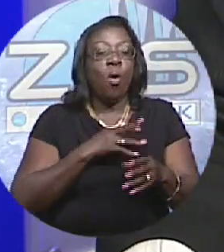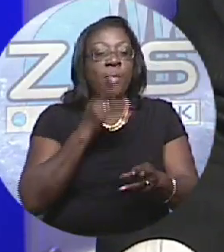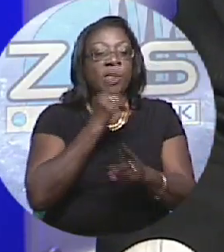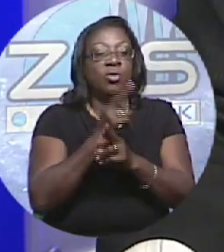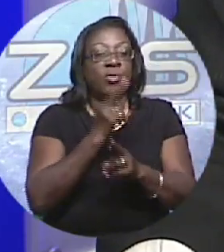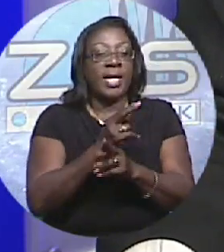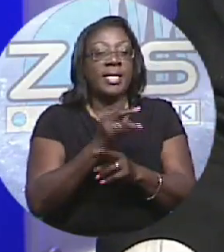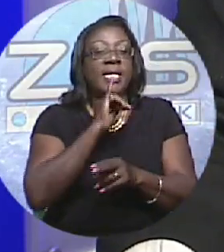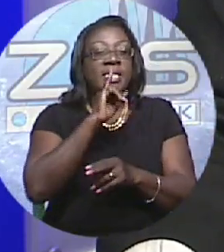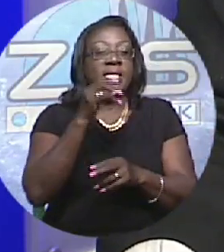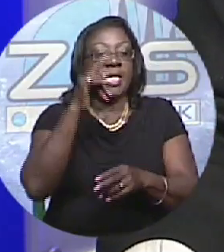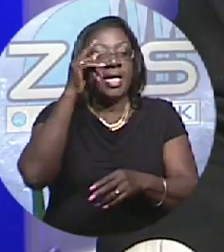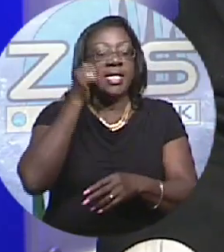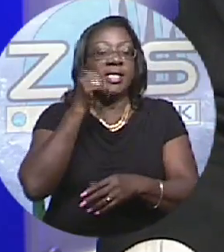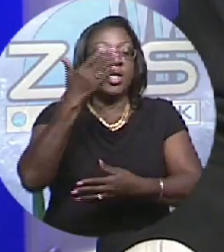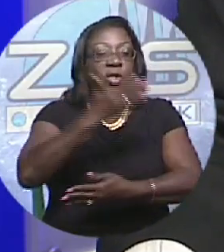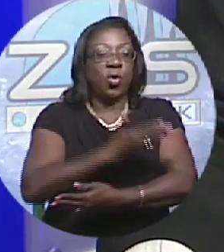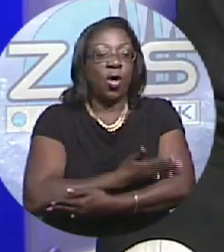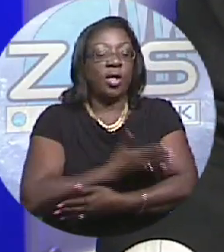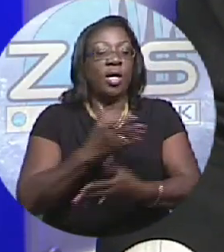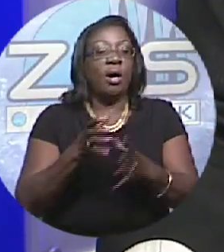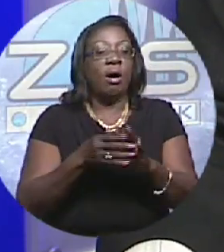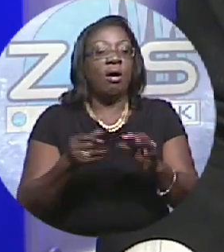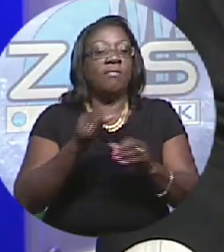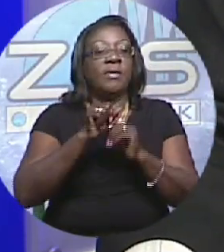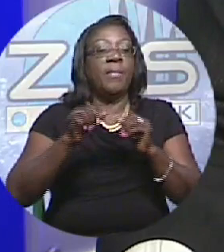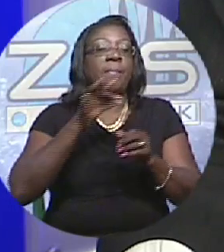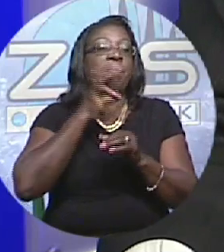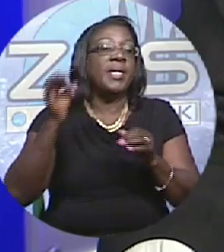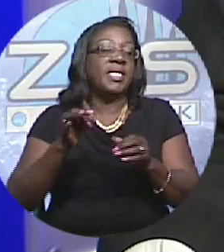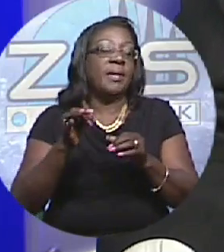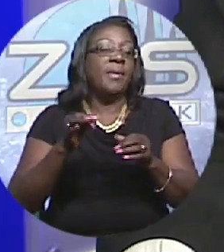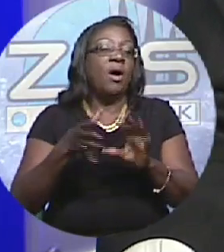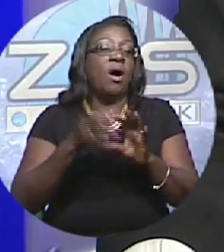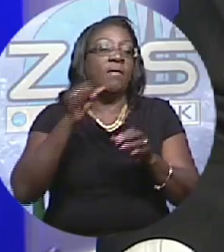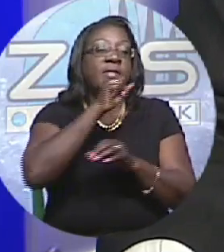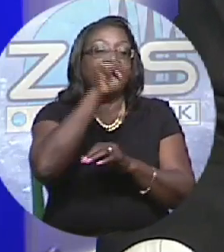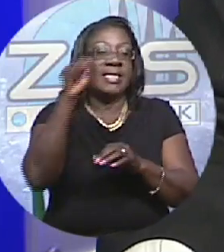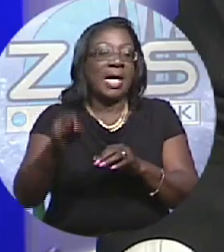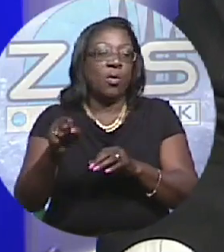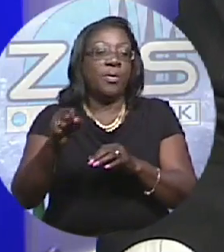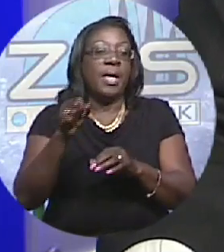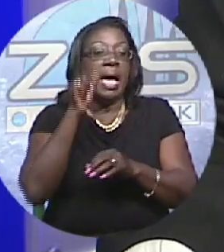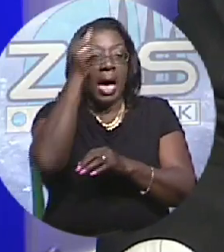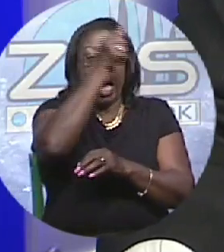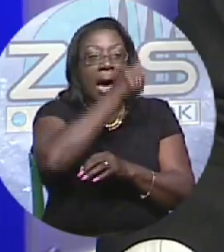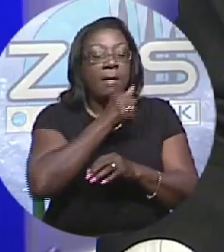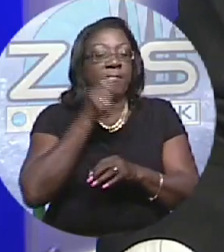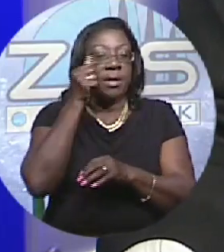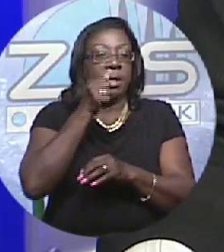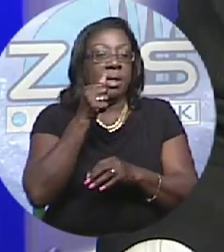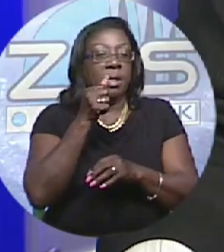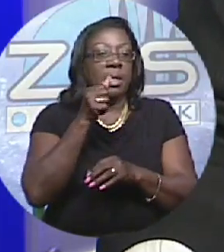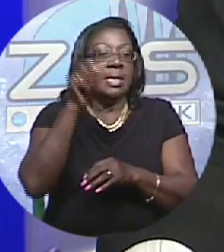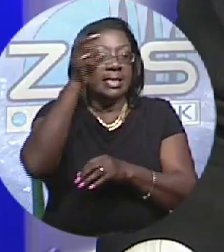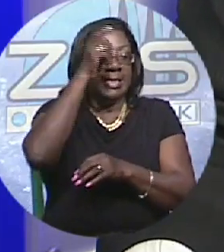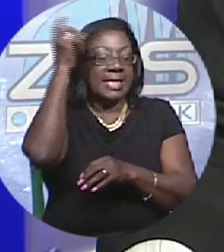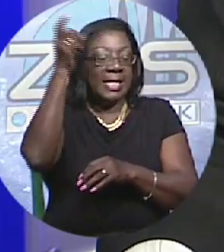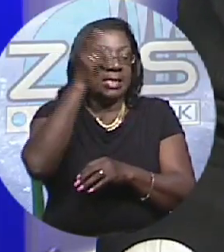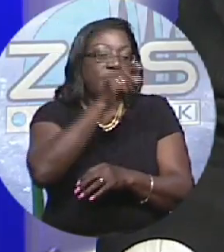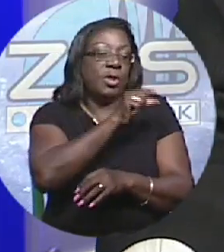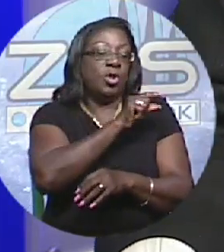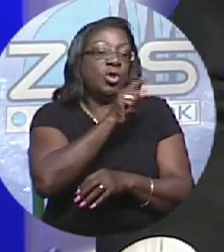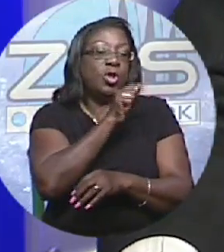the daughter of the former Archbishop of Cape Town, South Africa, His Grace Desmond Tutu. Clint Watson spoke with Mrs. Tutu and the foundation's